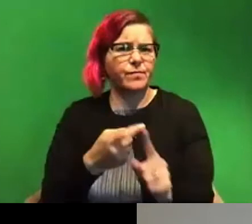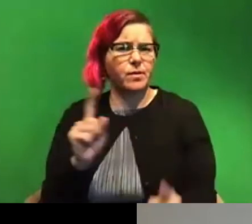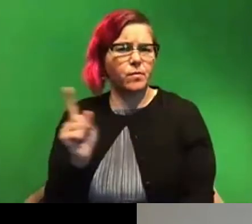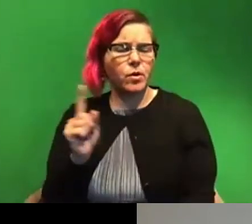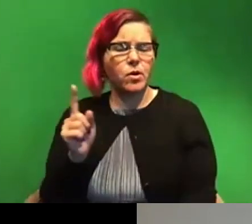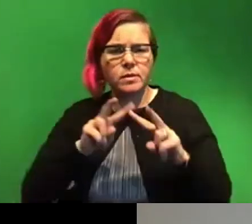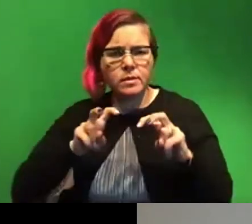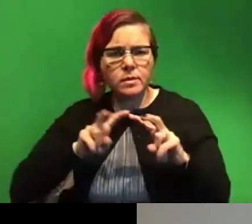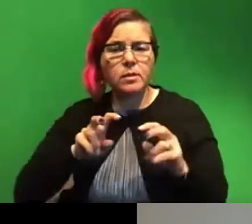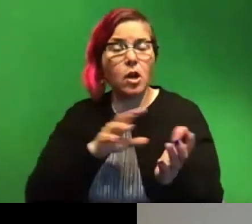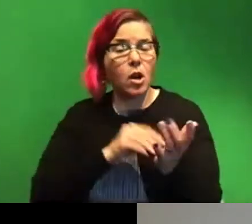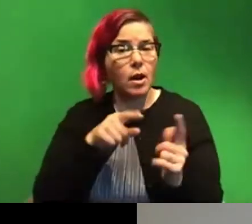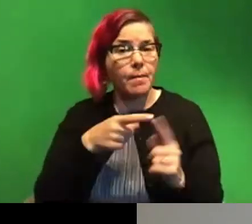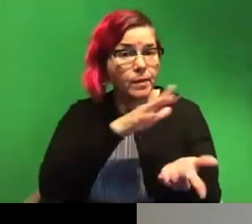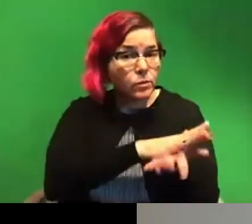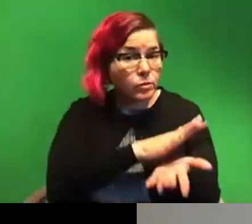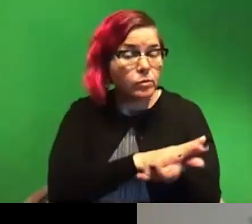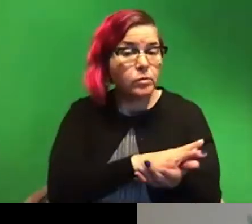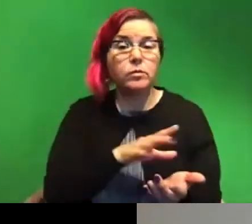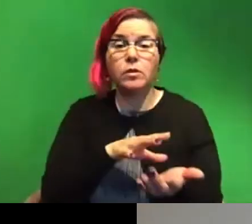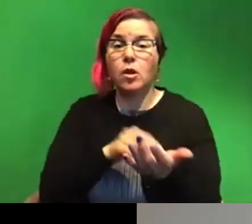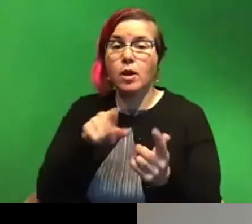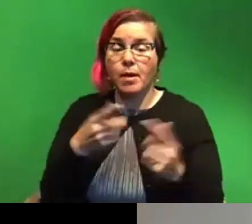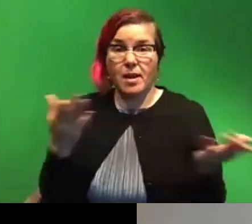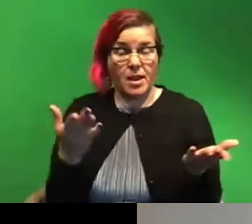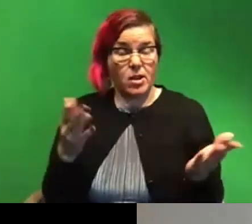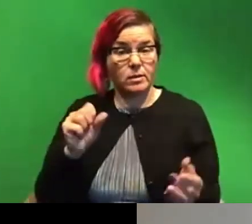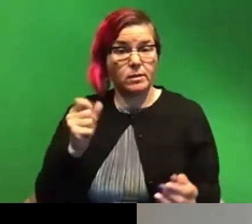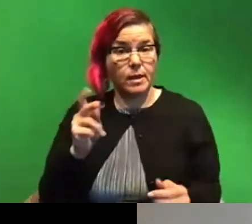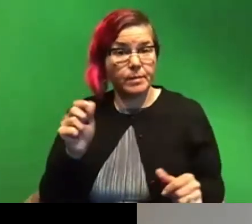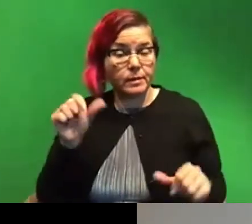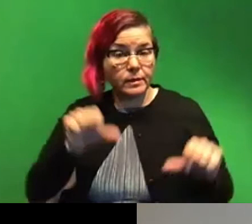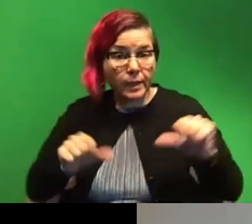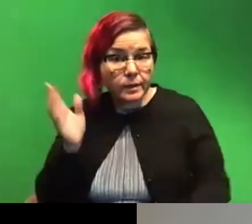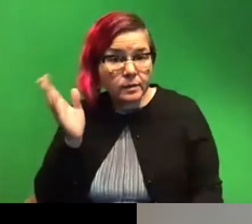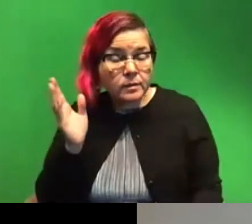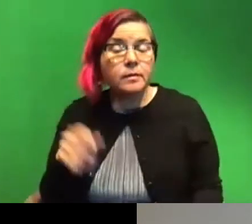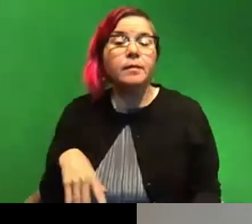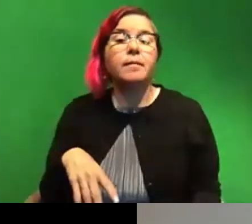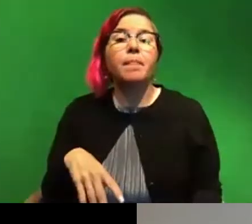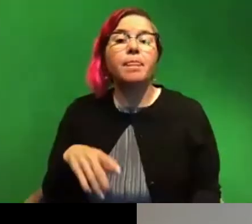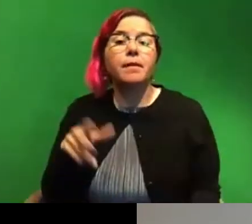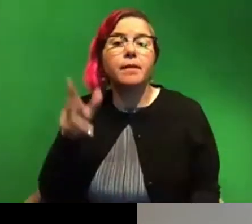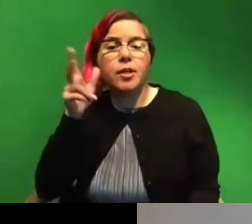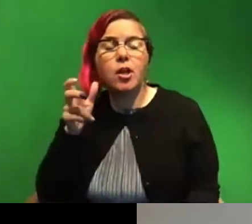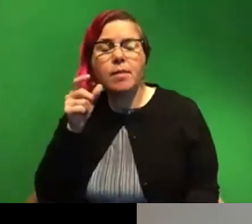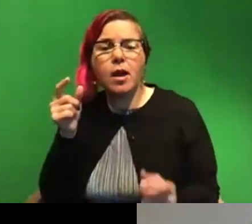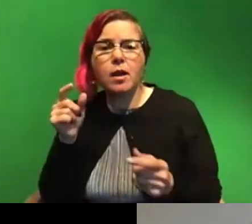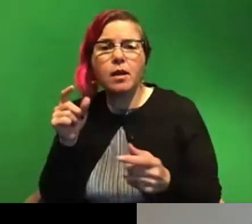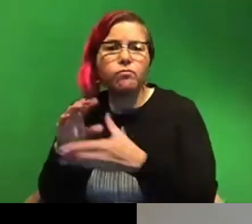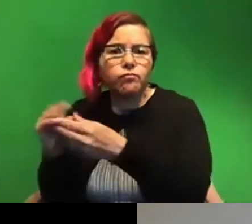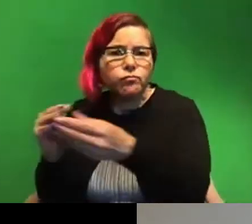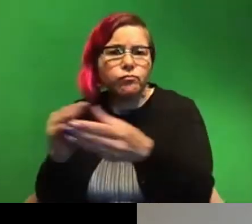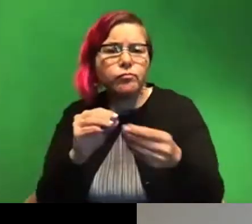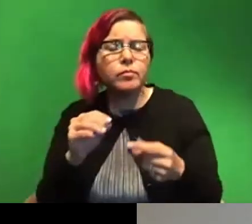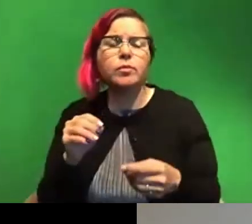they learn about this in school, if they learn about it like here with Skype a Scientist, if they hear about it from word of mouth, or if they just get it from the